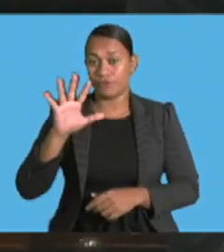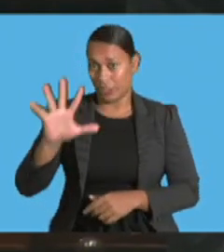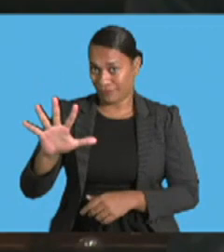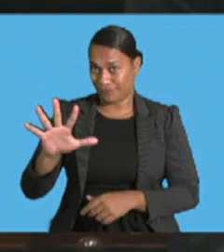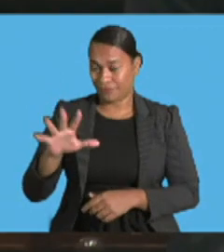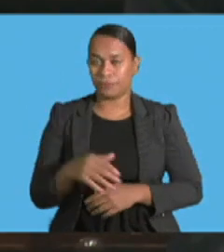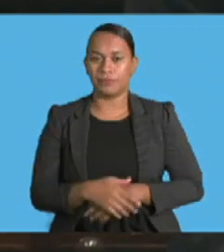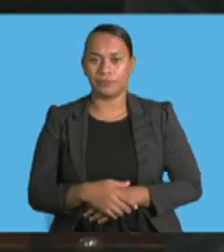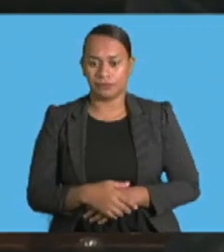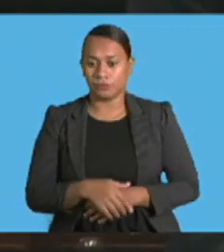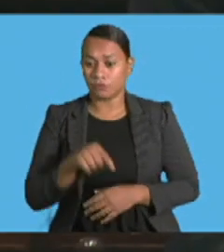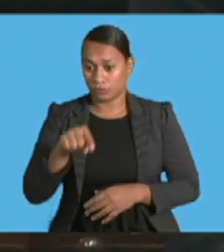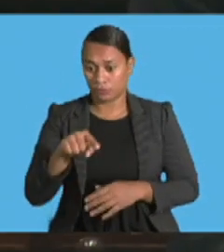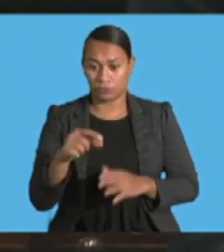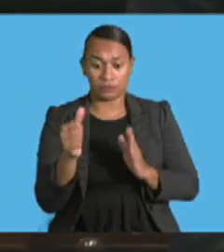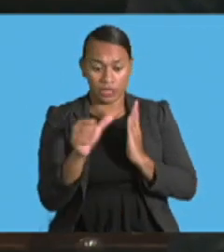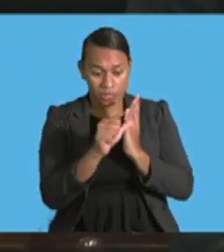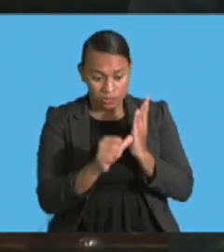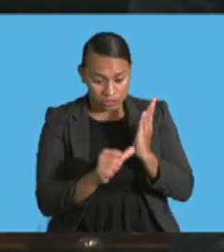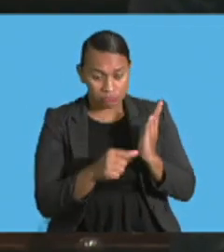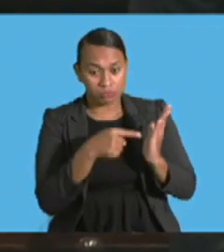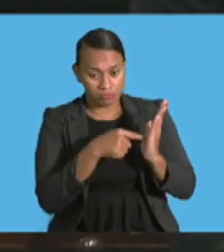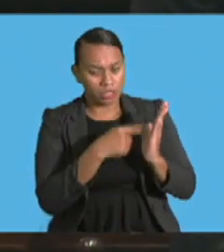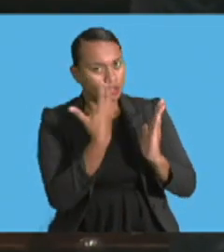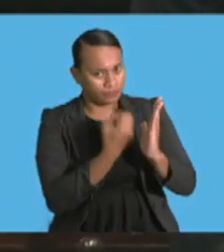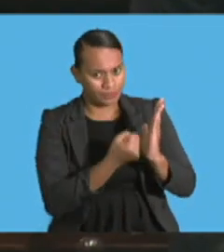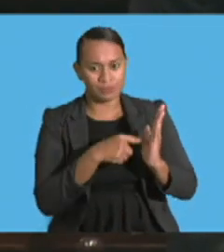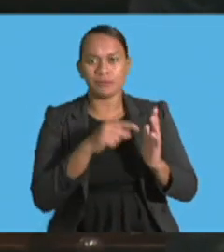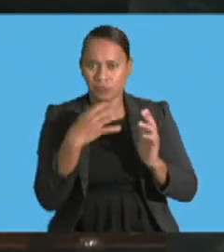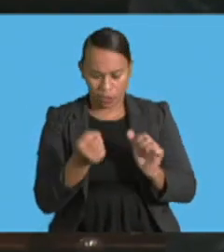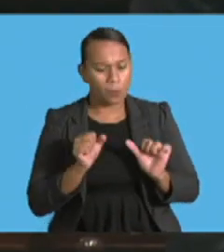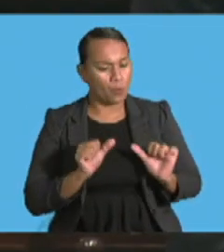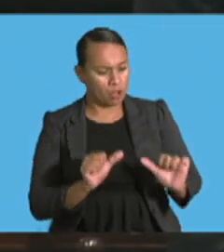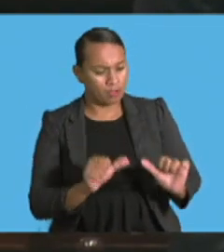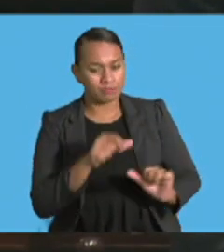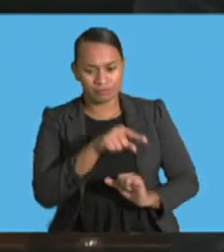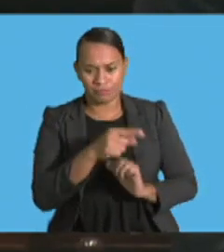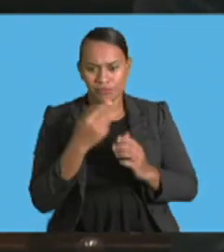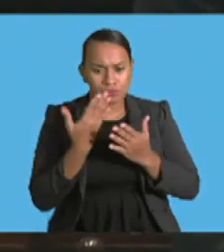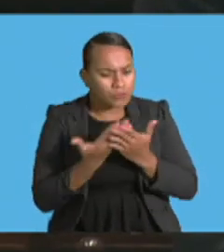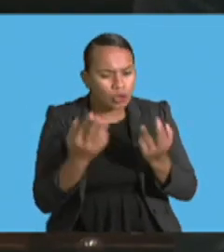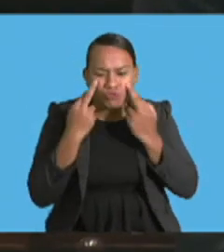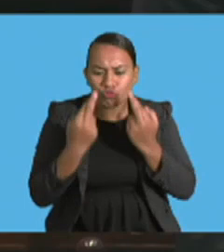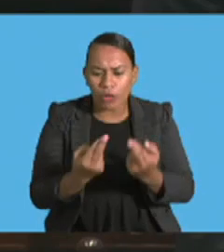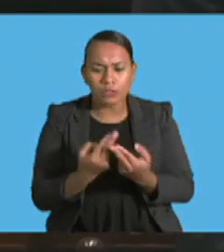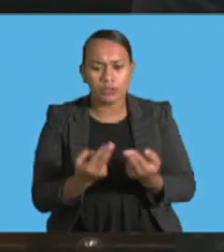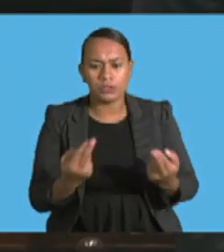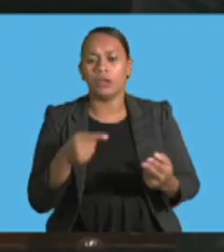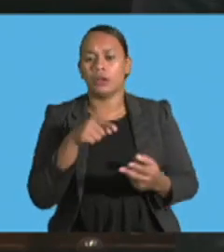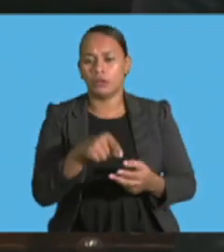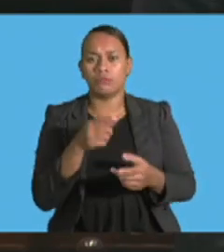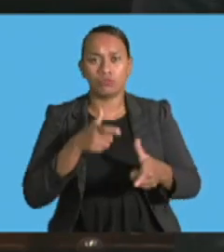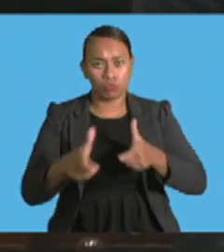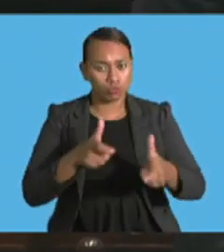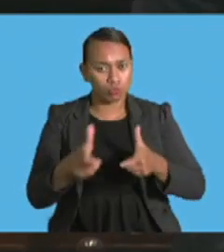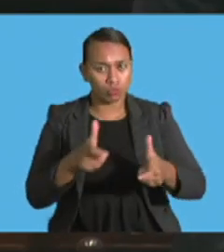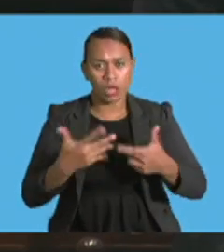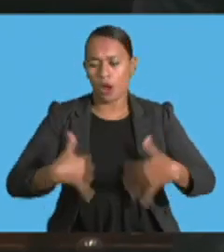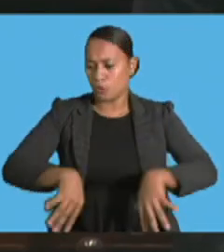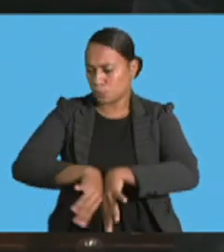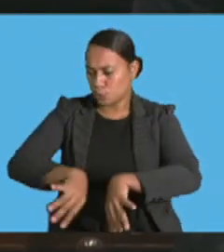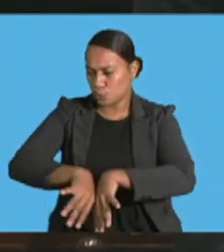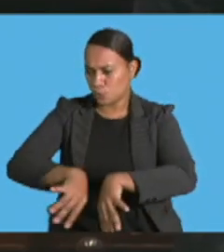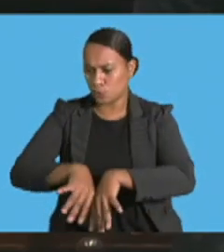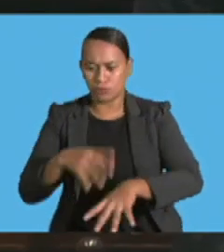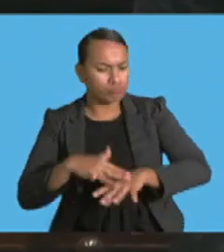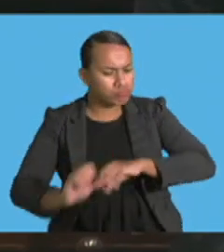natural resources and for the control and management of developments, waste management and pollution control. Mr. Speaker,